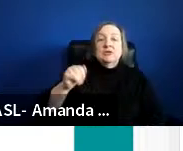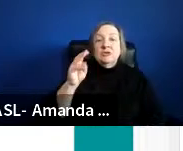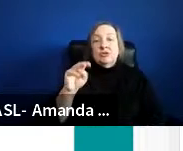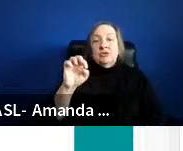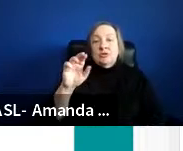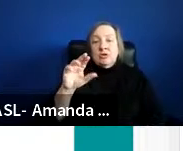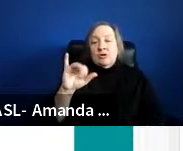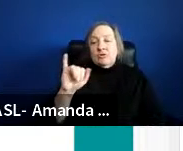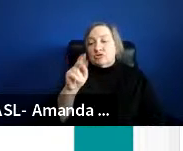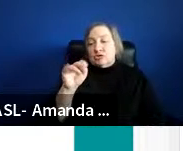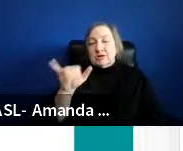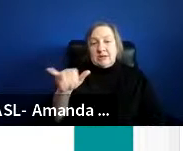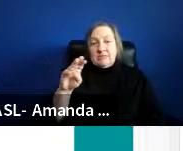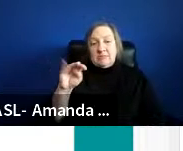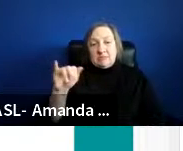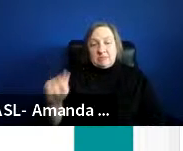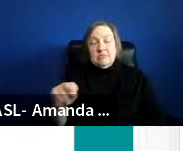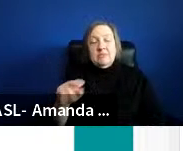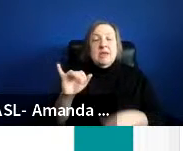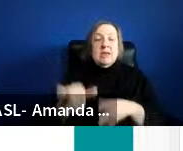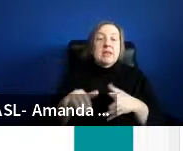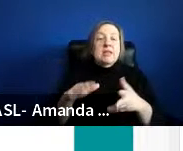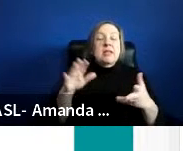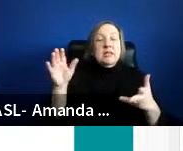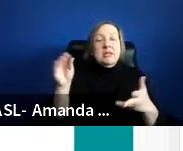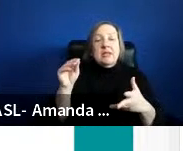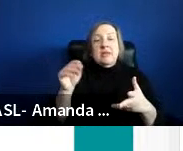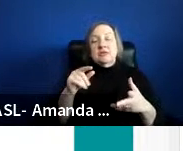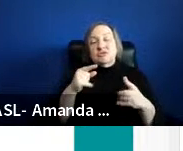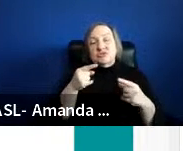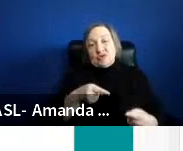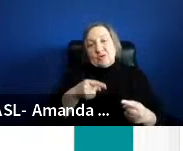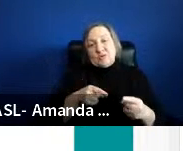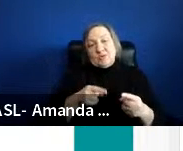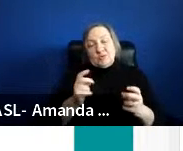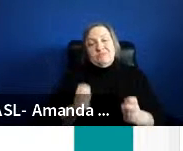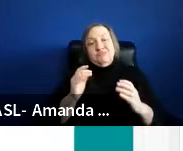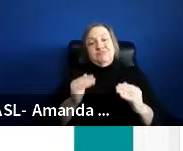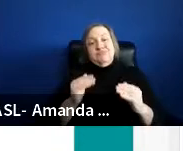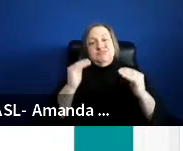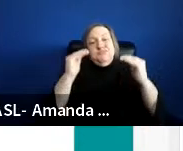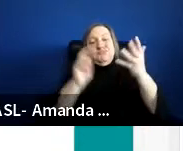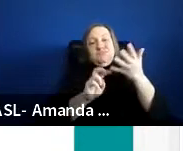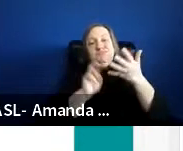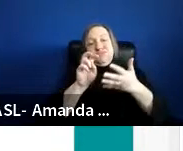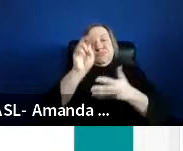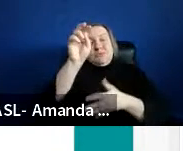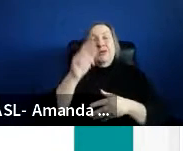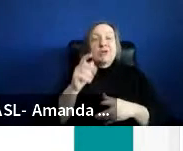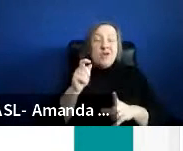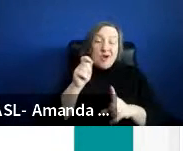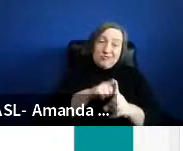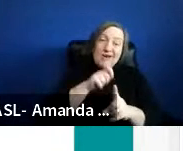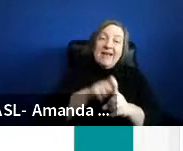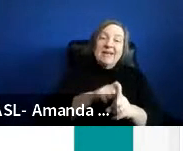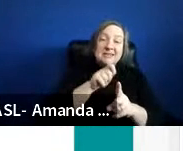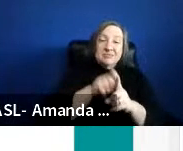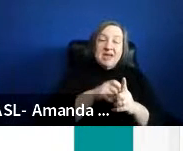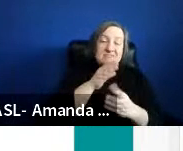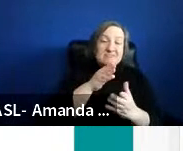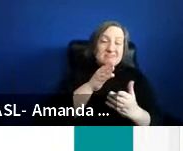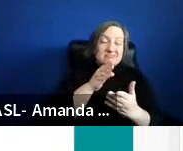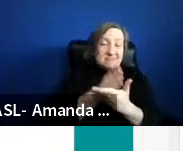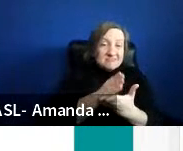these apprentices are less included in the trades and struggle to excel and advance. Harassment remains a significant issue as well on